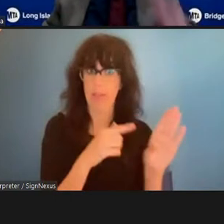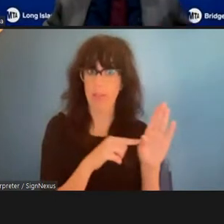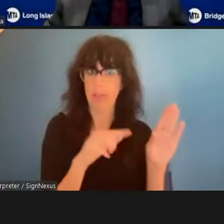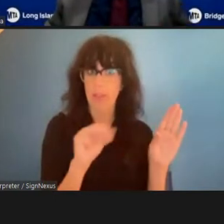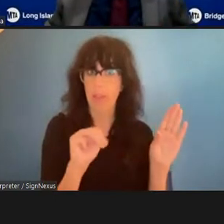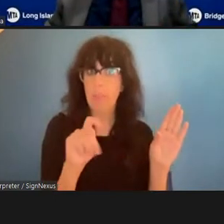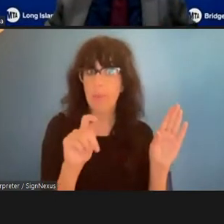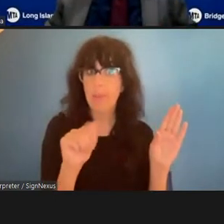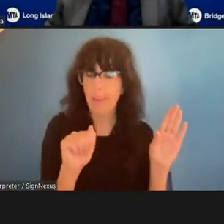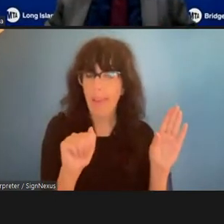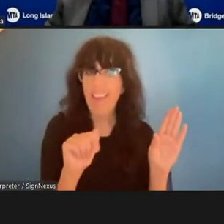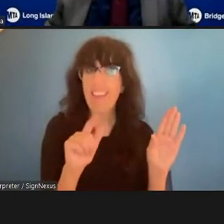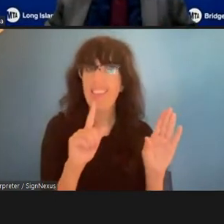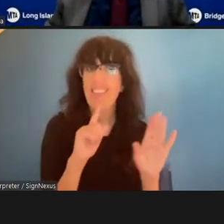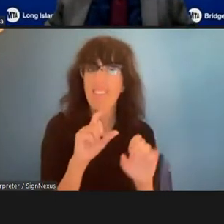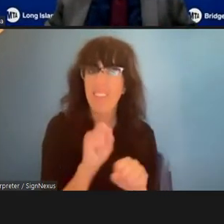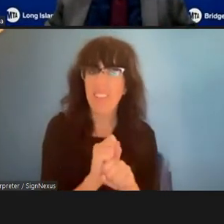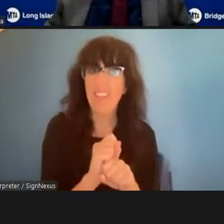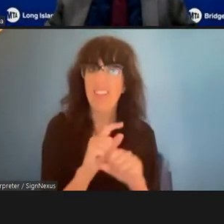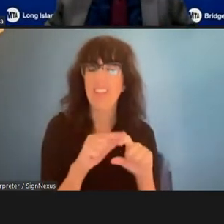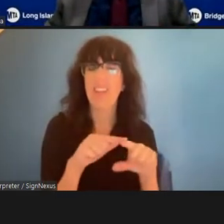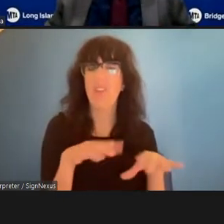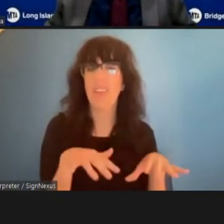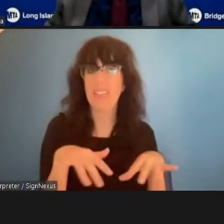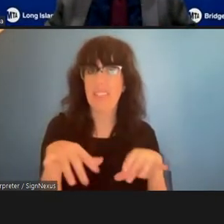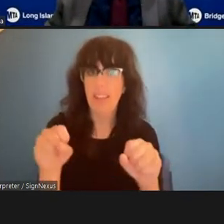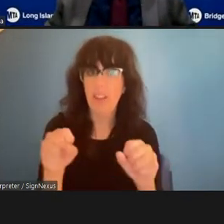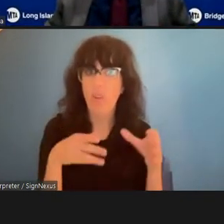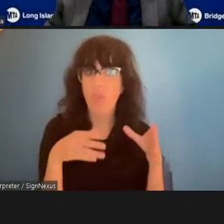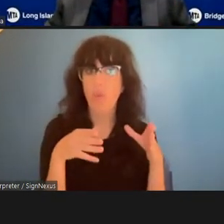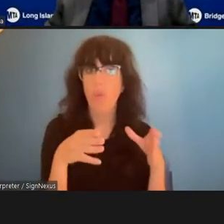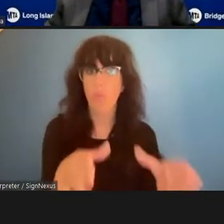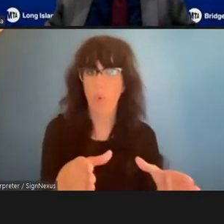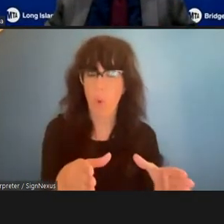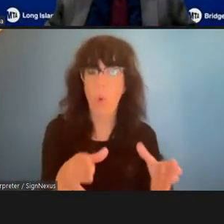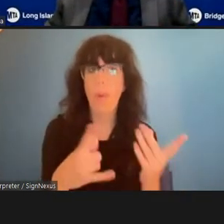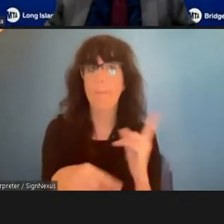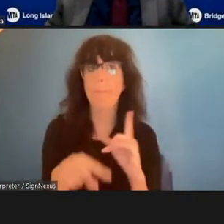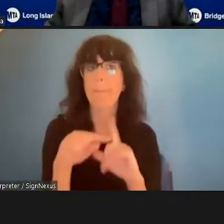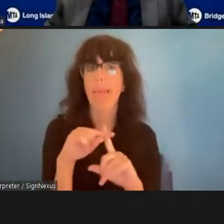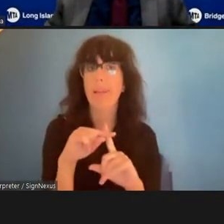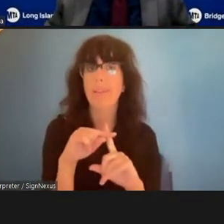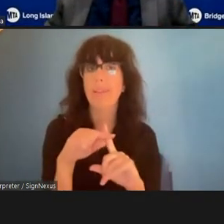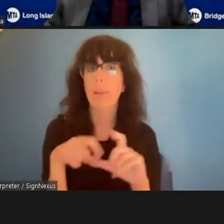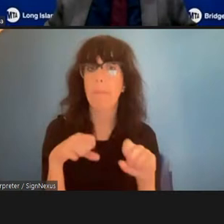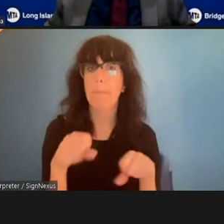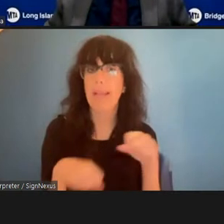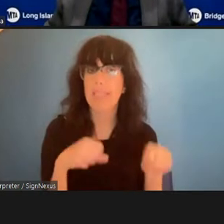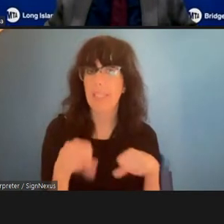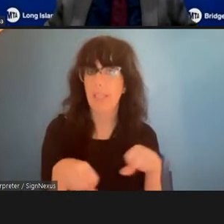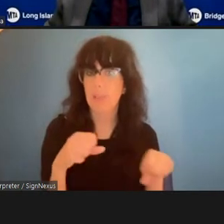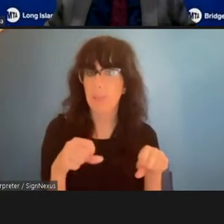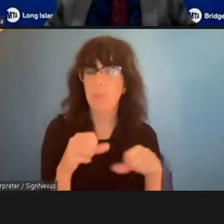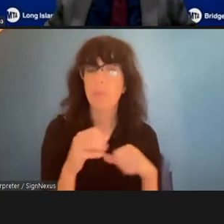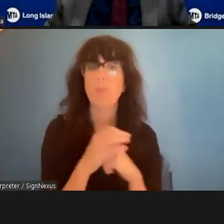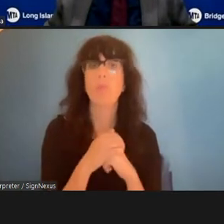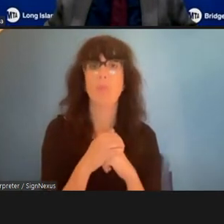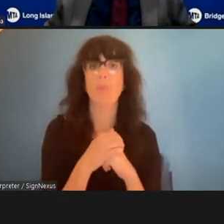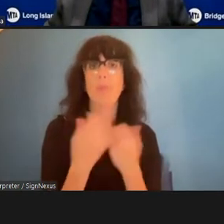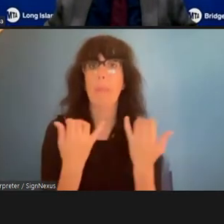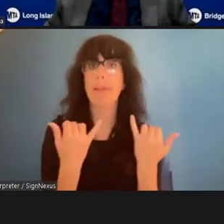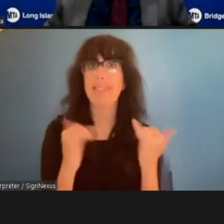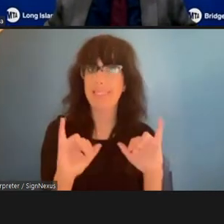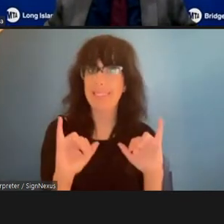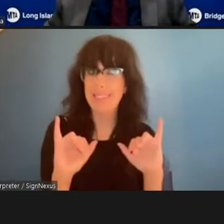literally taken over the roadway as well as bicyclists but yet